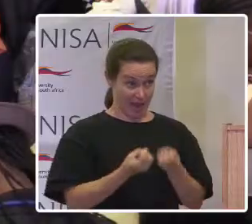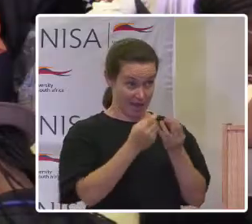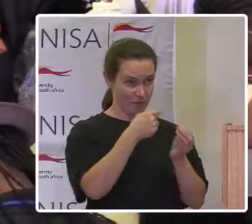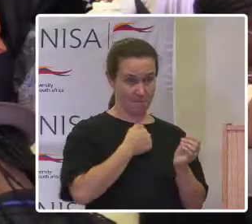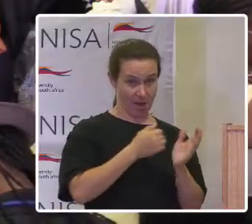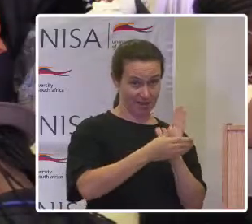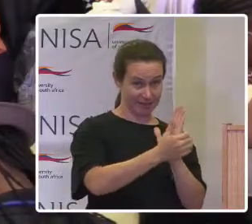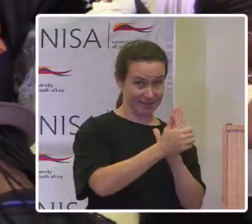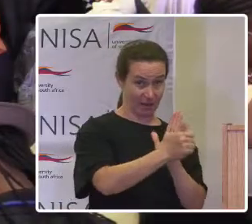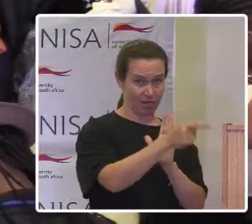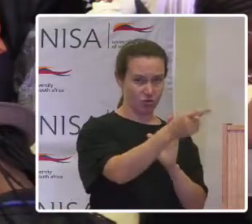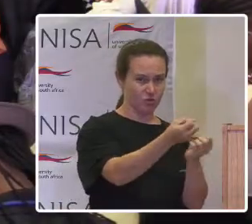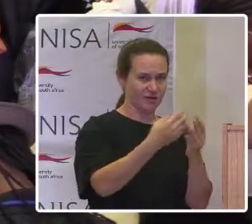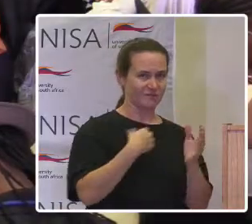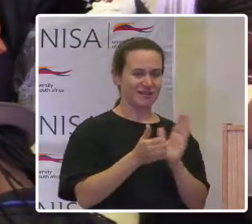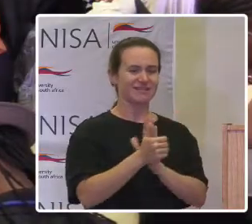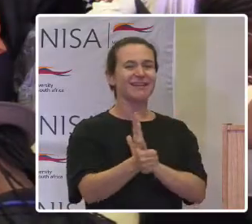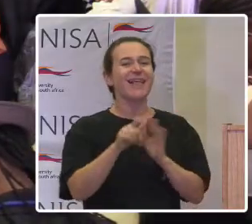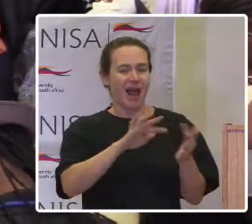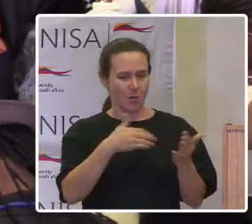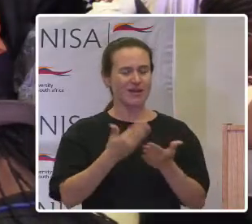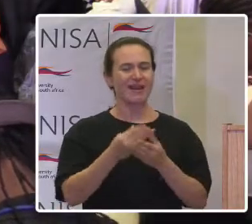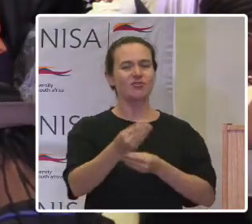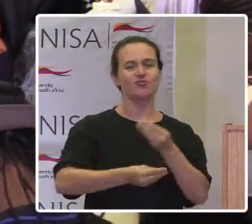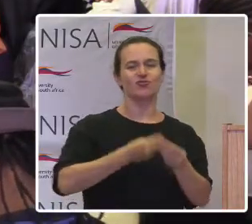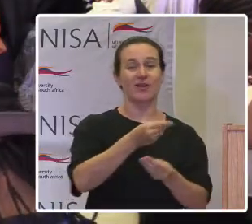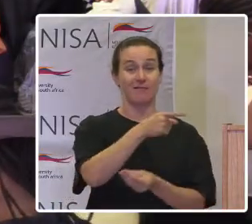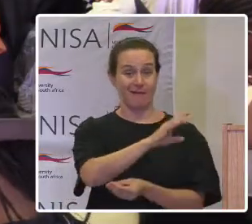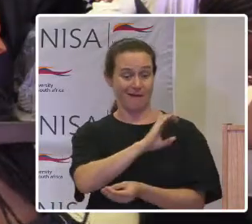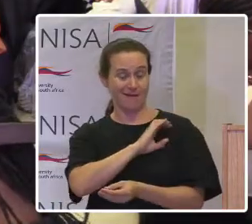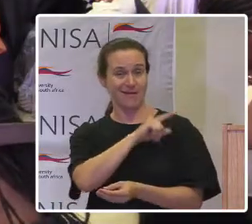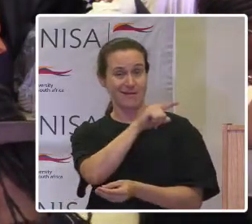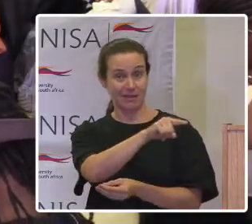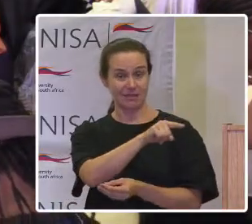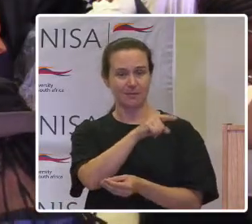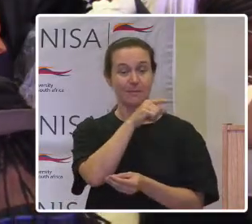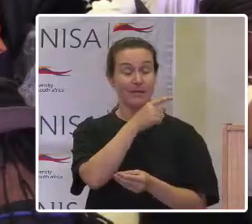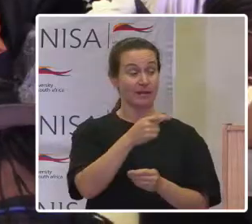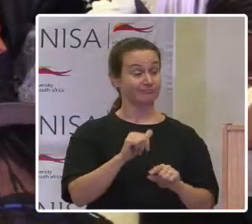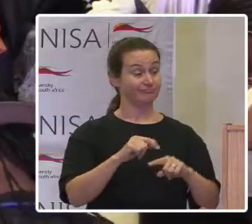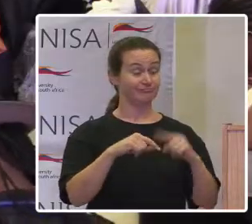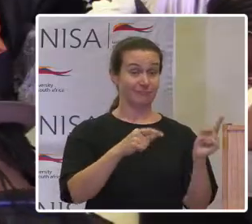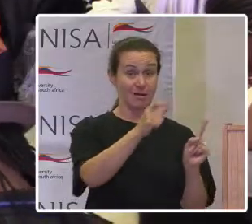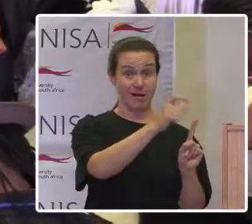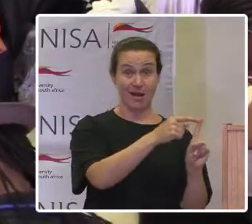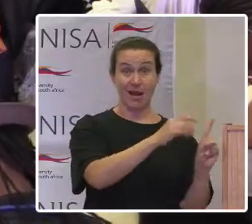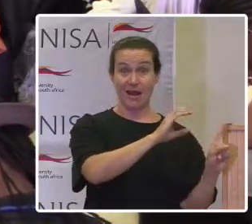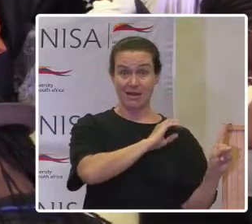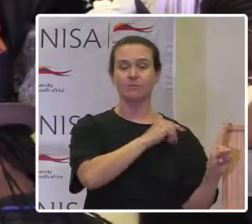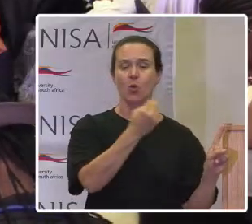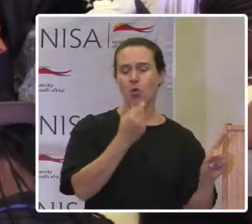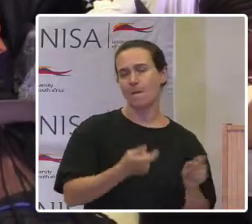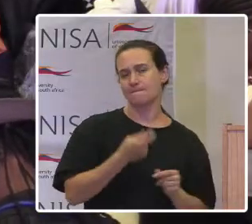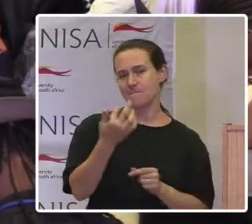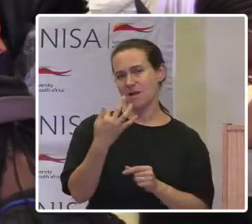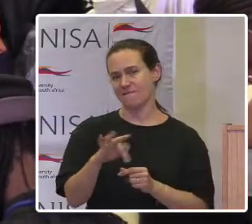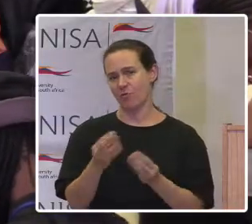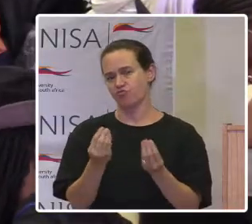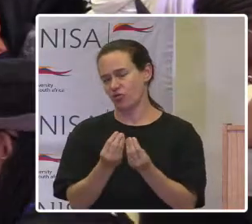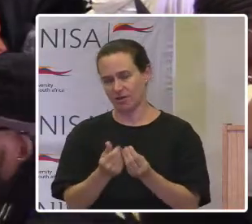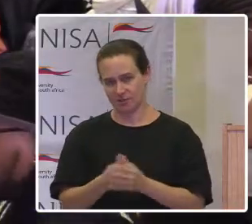skills, you give me yours, we're done. The customer pays for the product. So